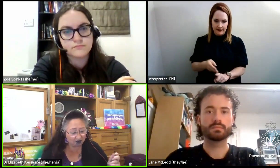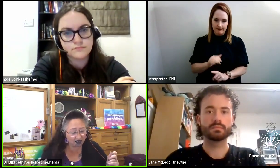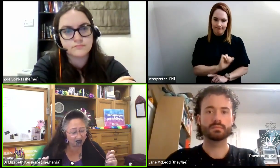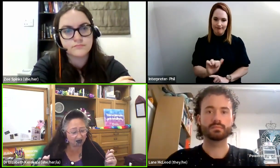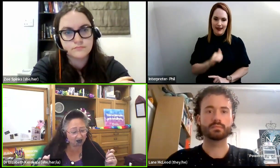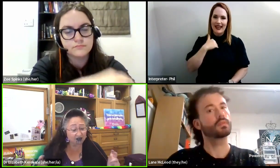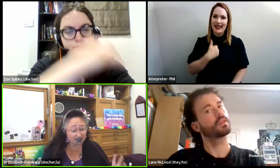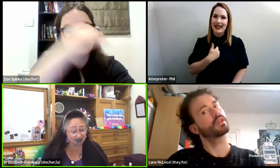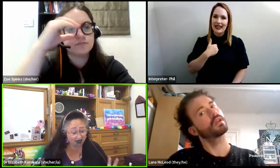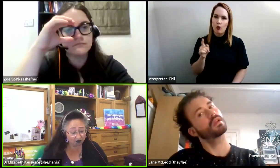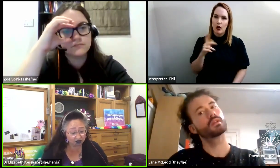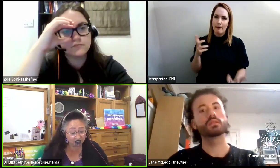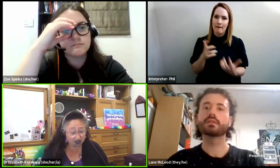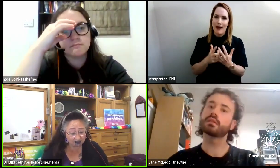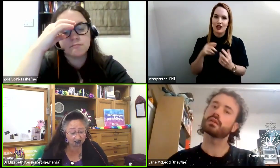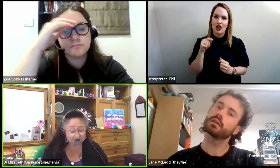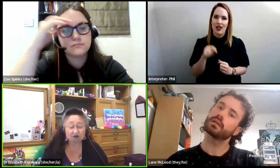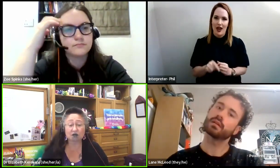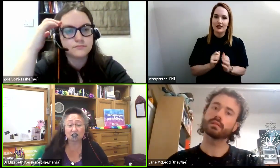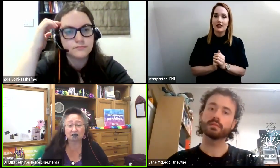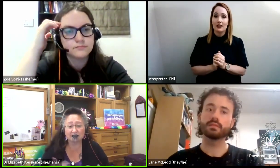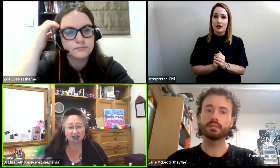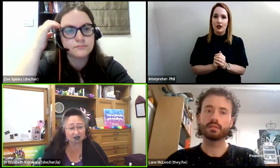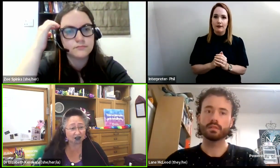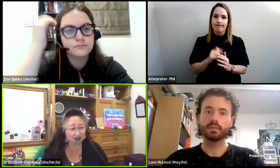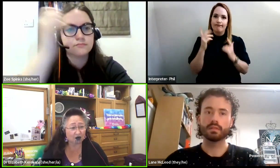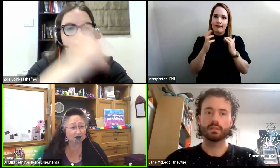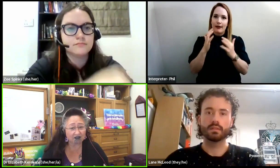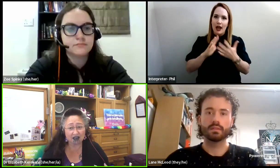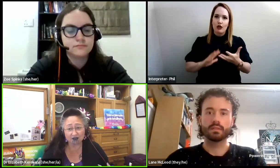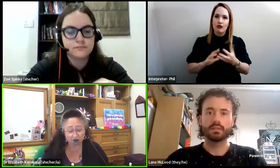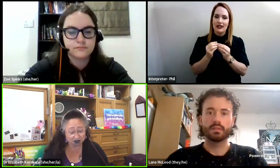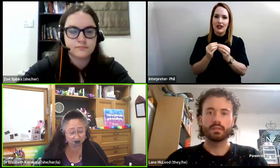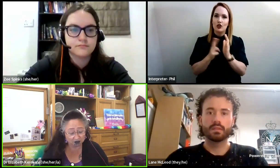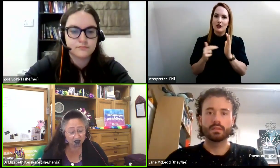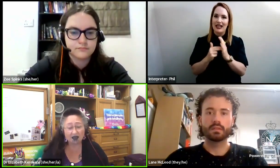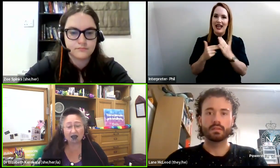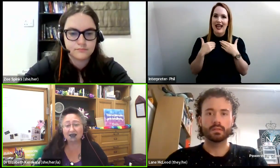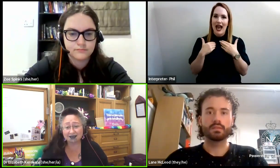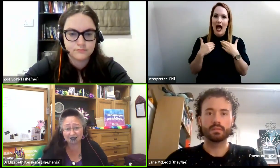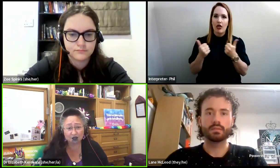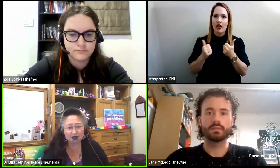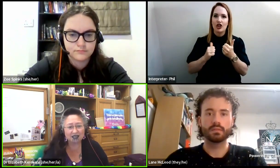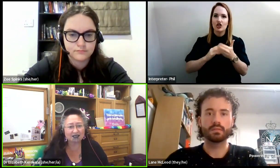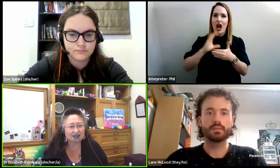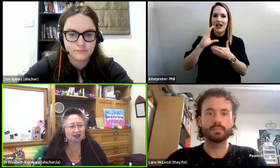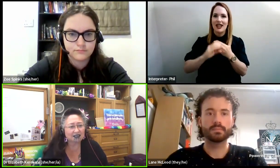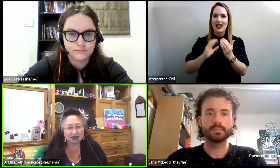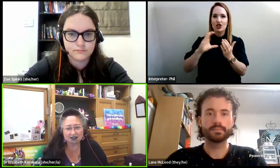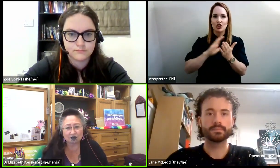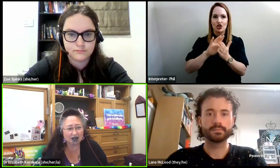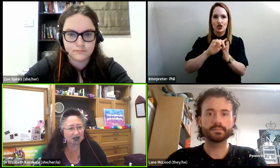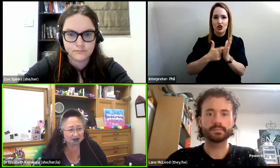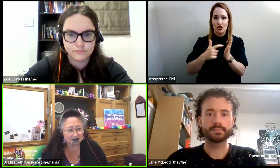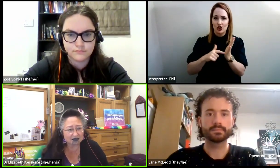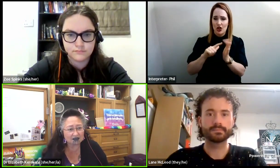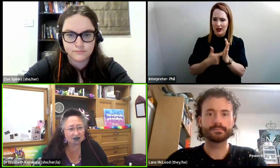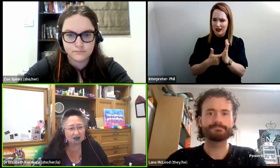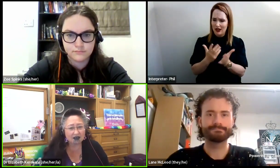to create a New Zealand health charter, which identifies common values and principles. It is disturbing that such a thing does not